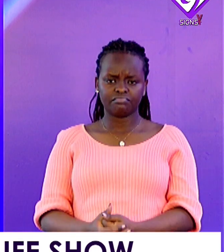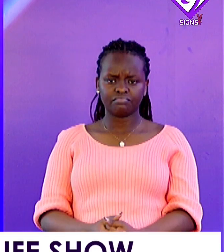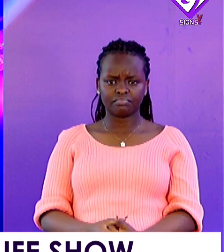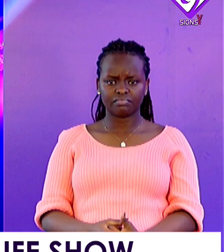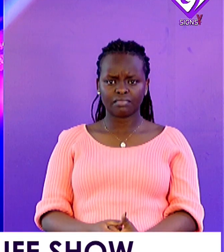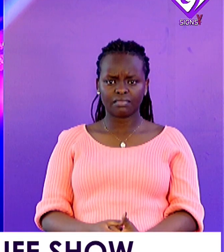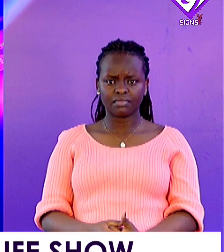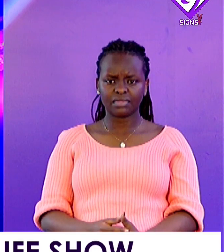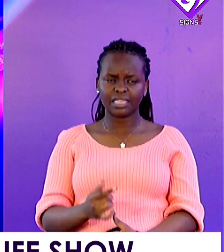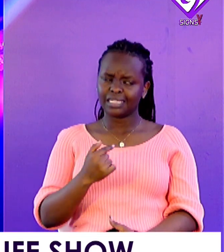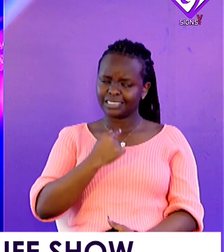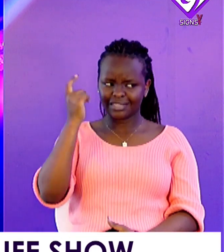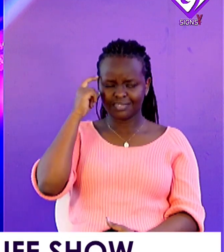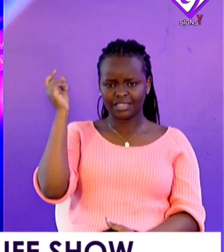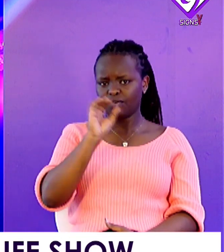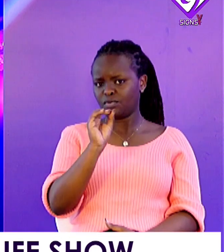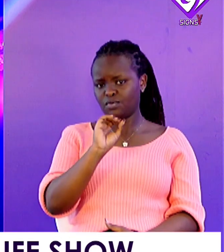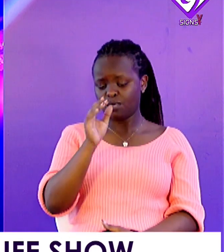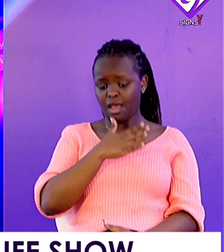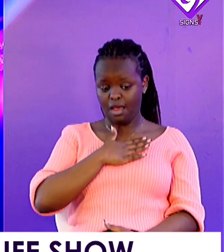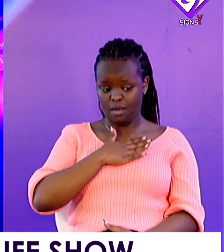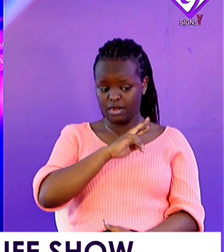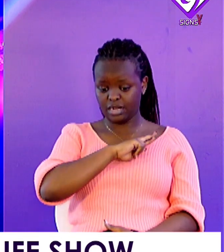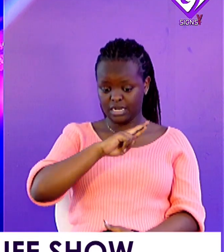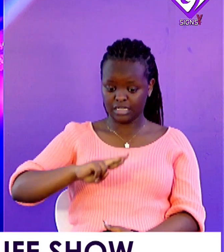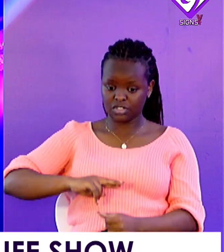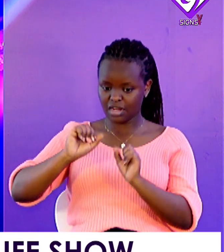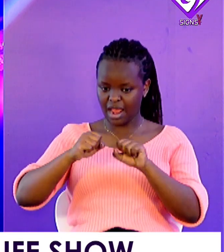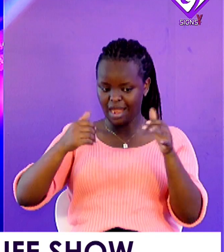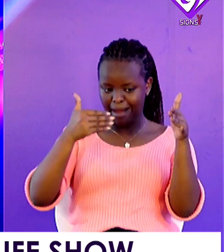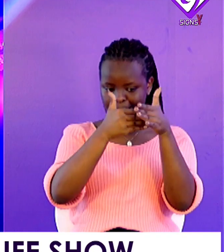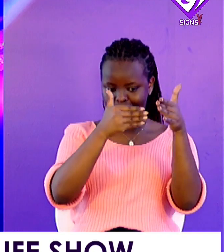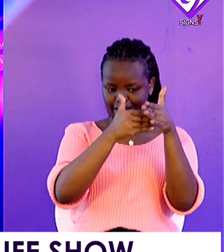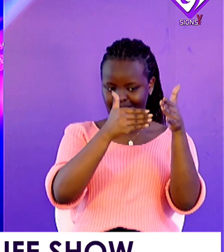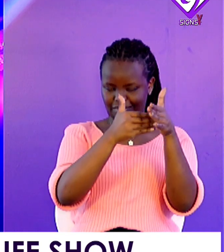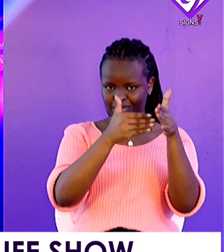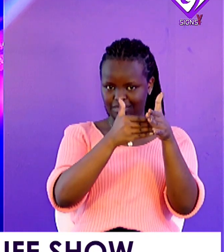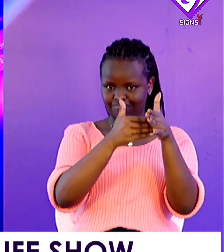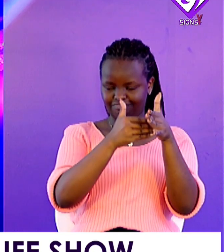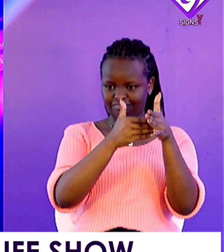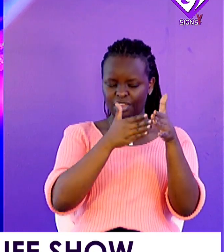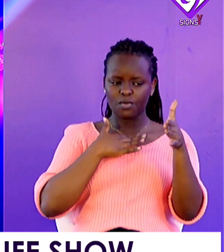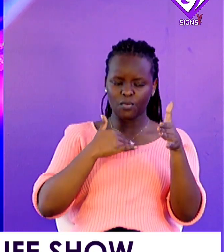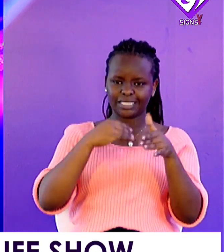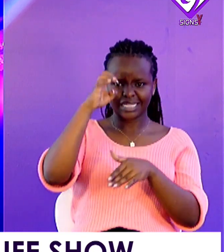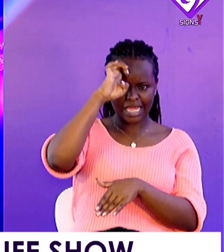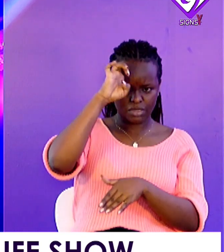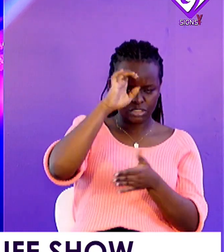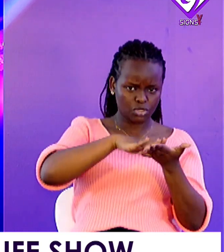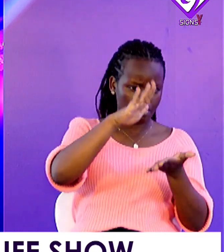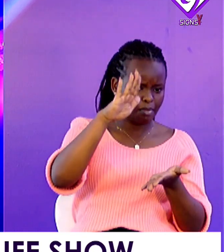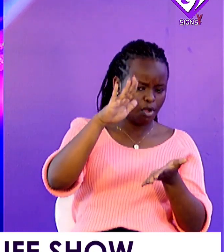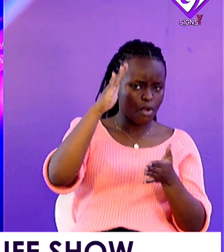I don't think our religion can limit us to pursuing our education,